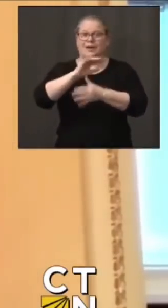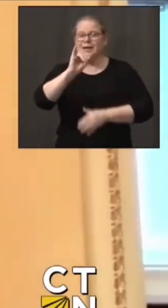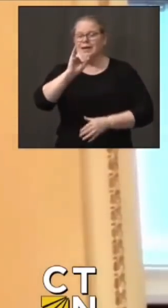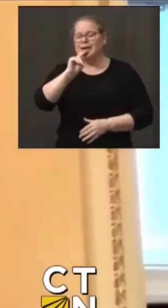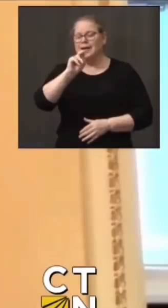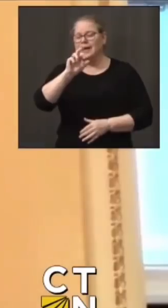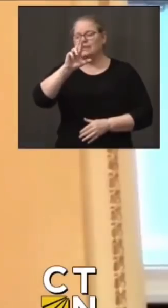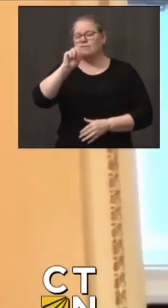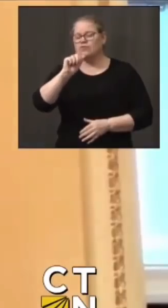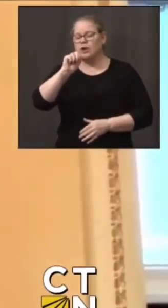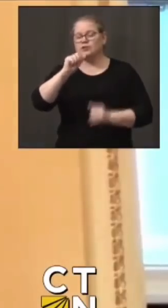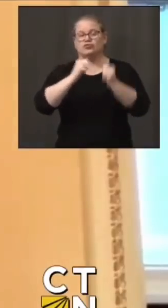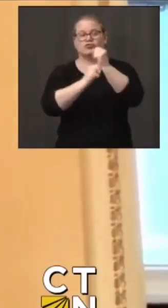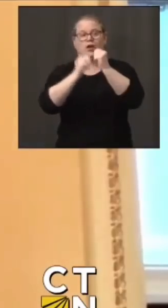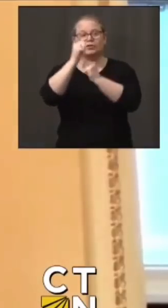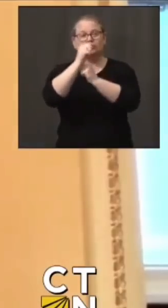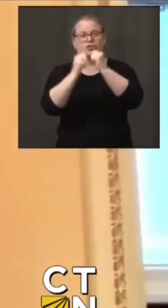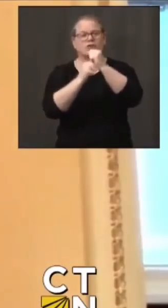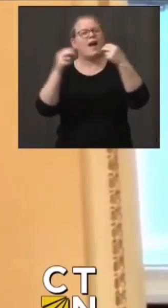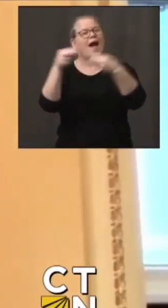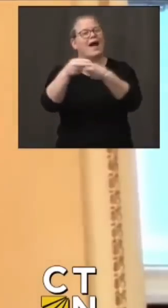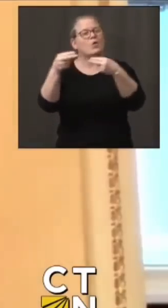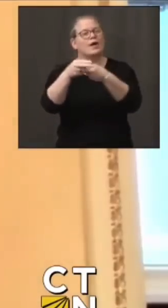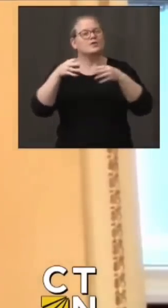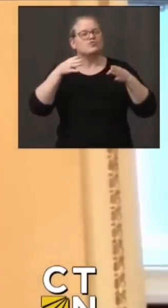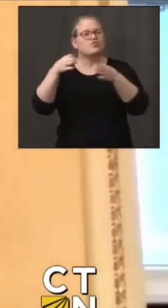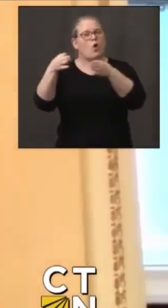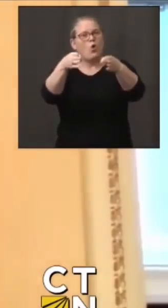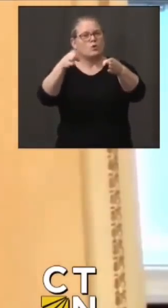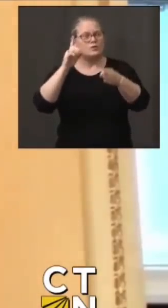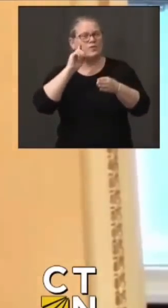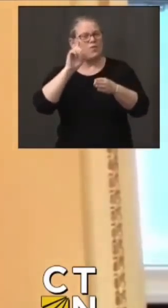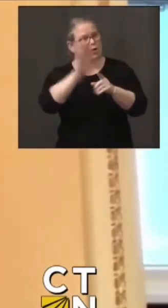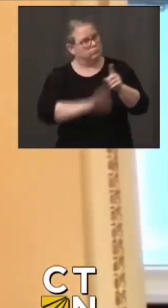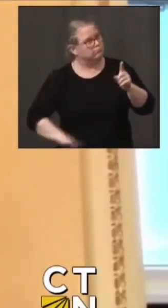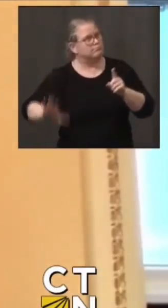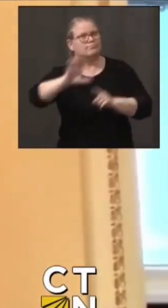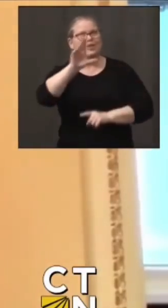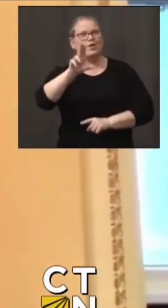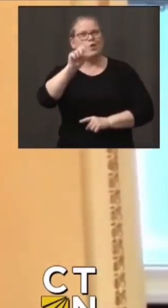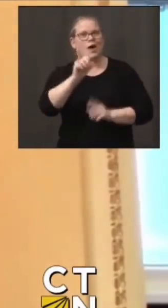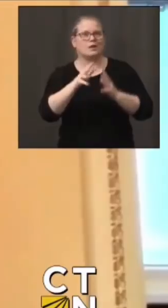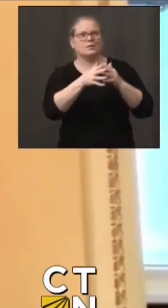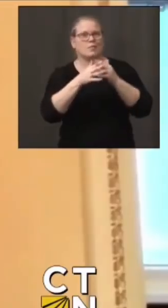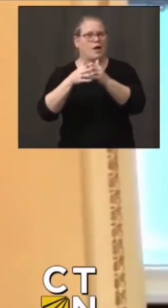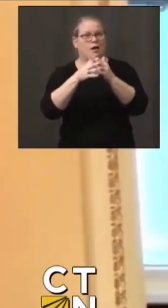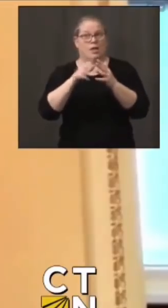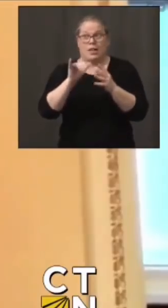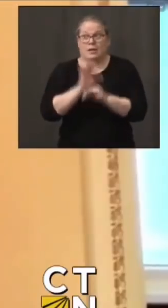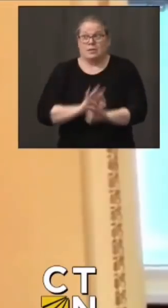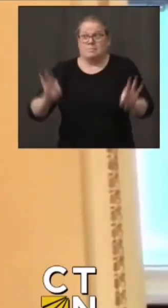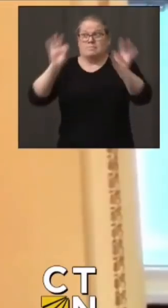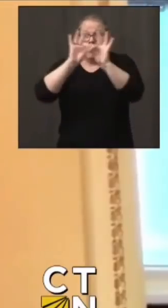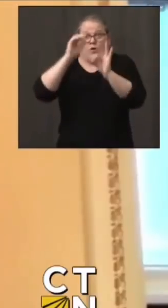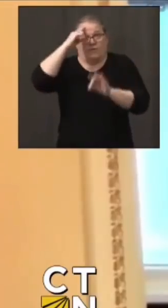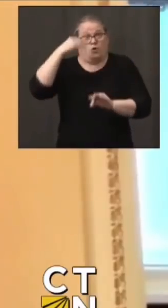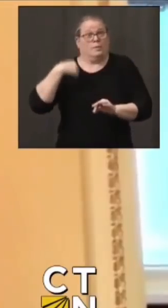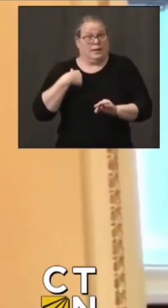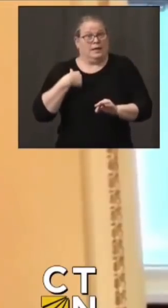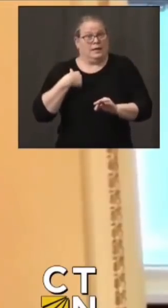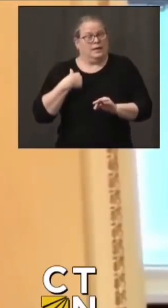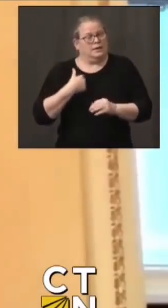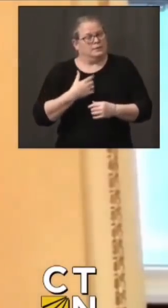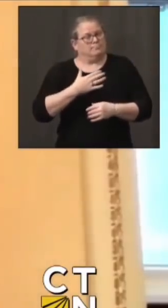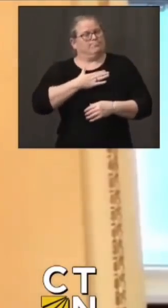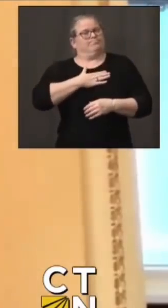legislation in 1994 for an infrastructure development bank. And I think it's,